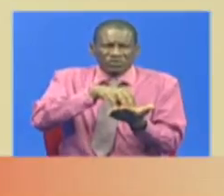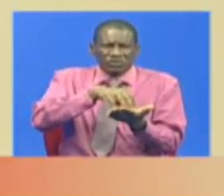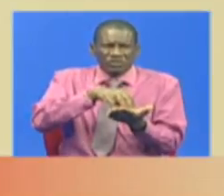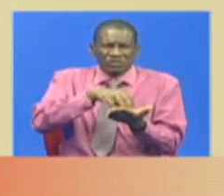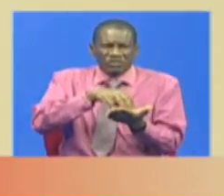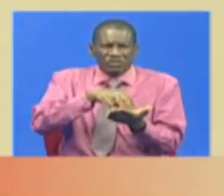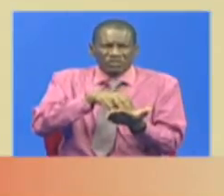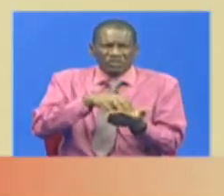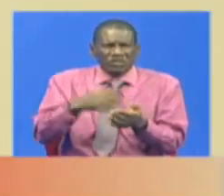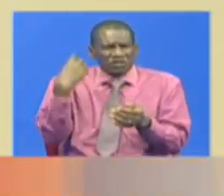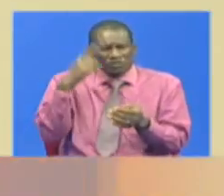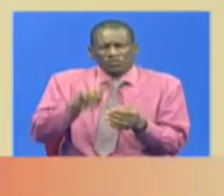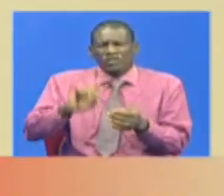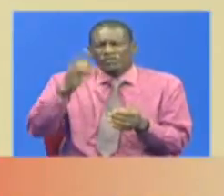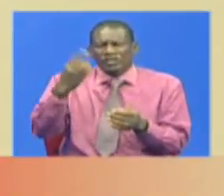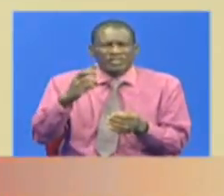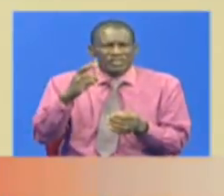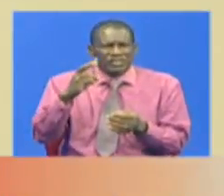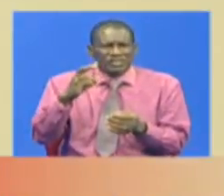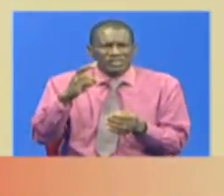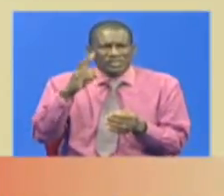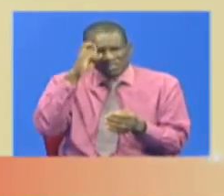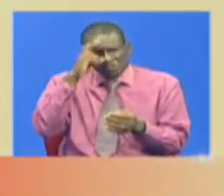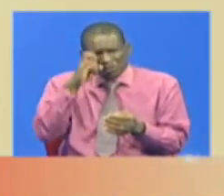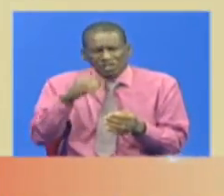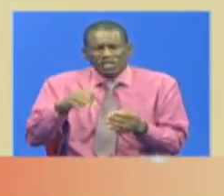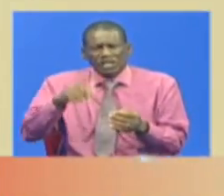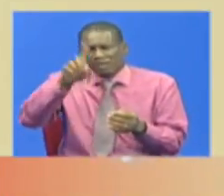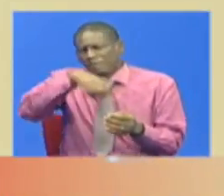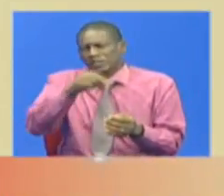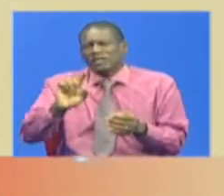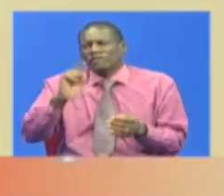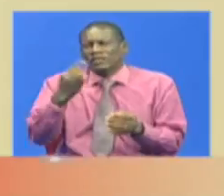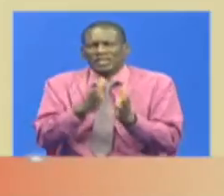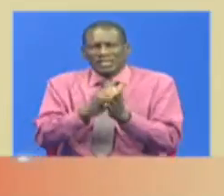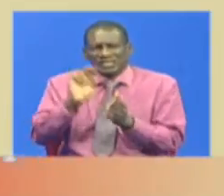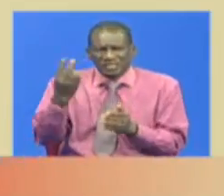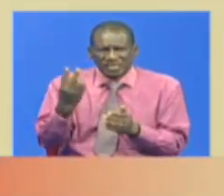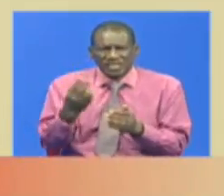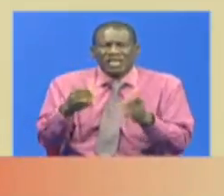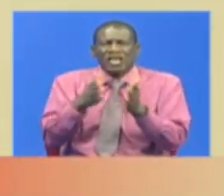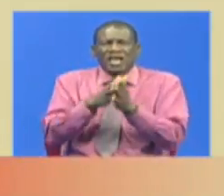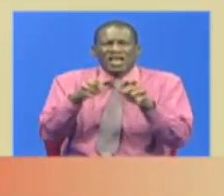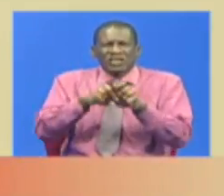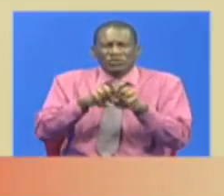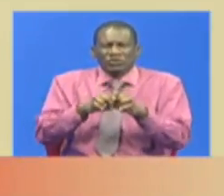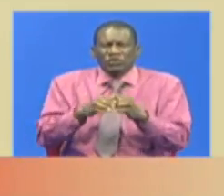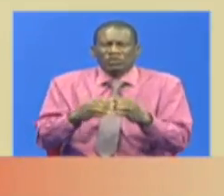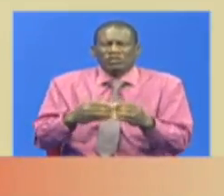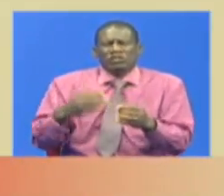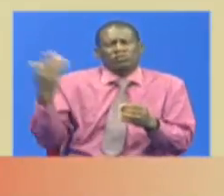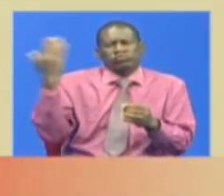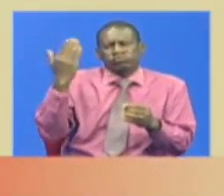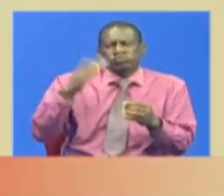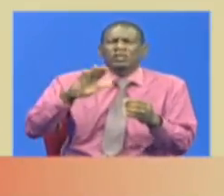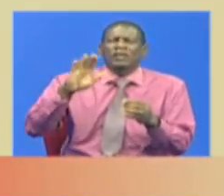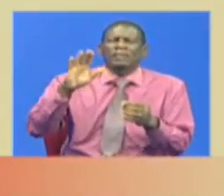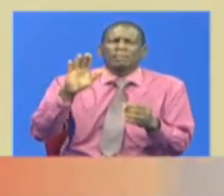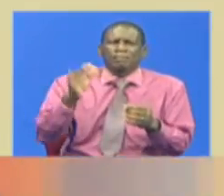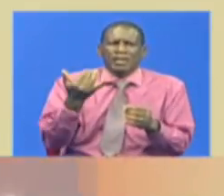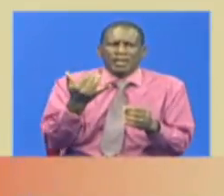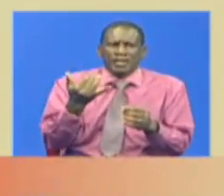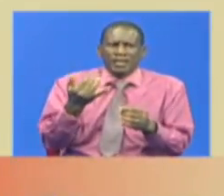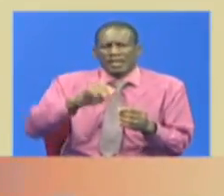on behalf of the first accused in respect of count one and count two, as well as the submissions by the